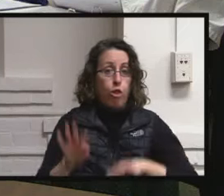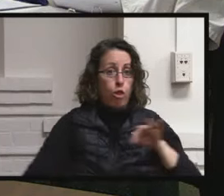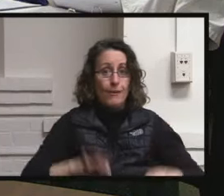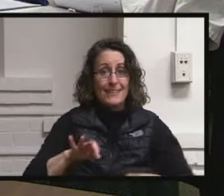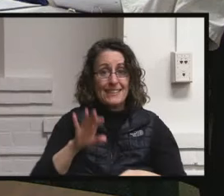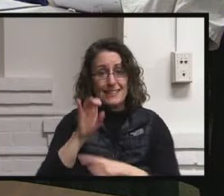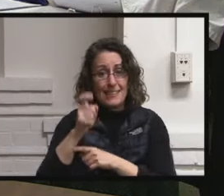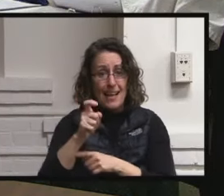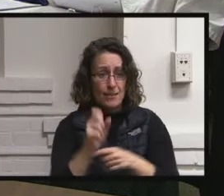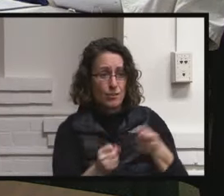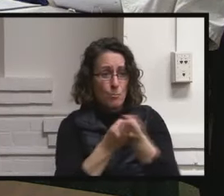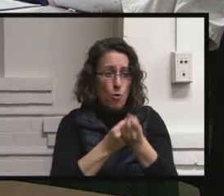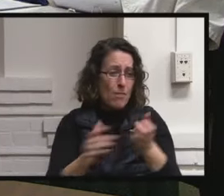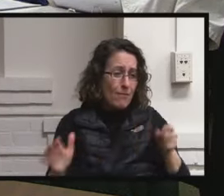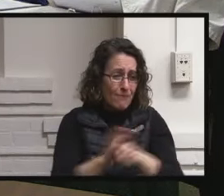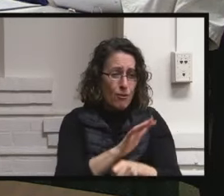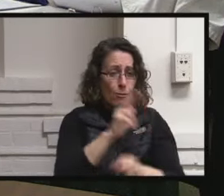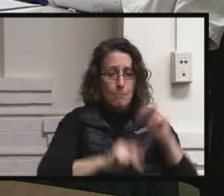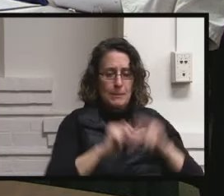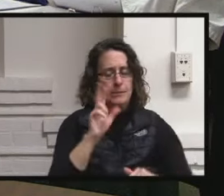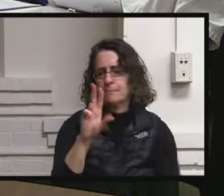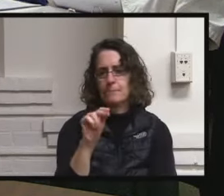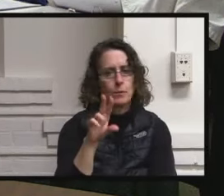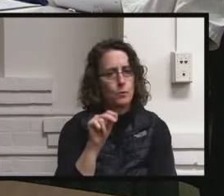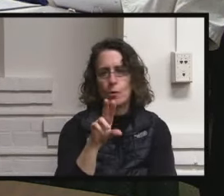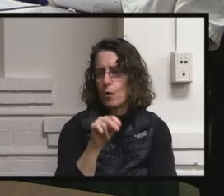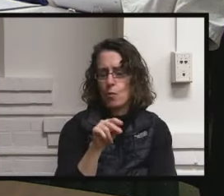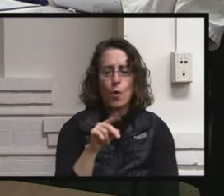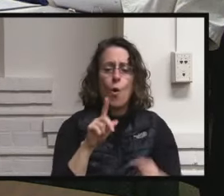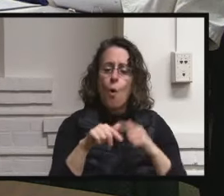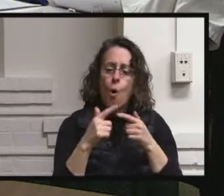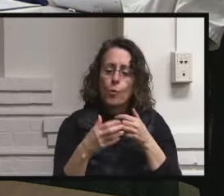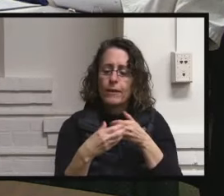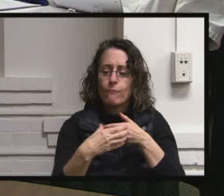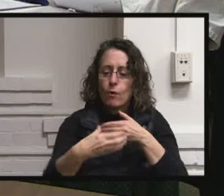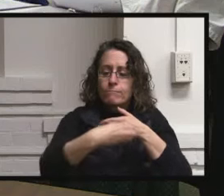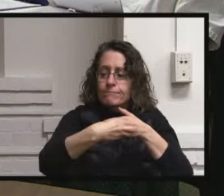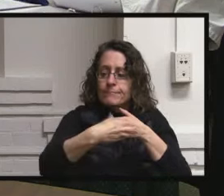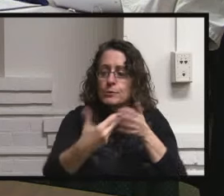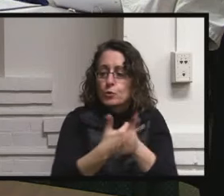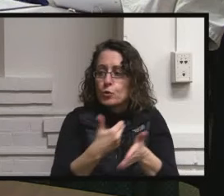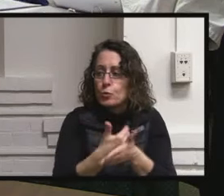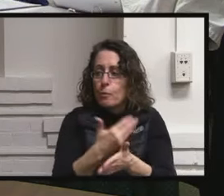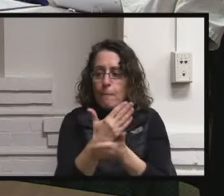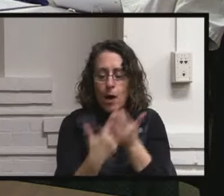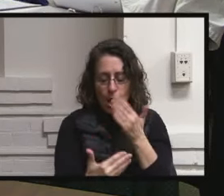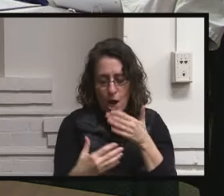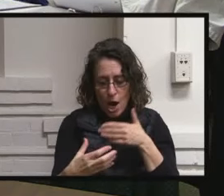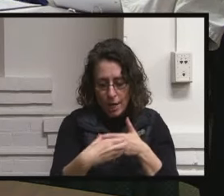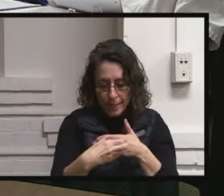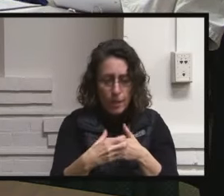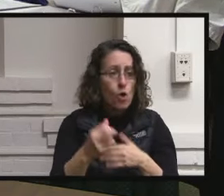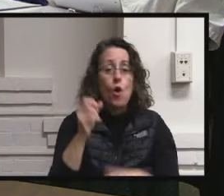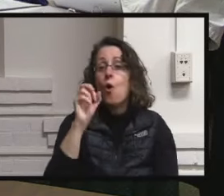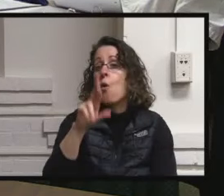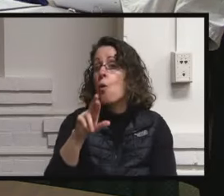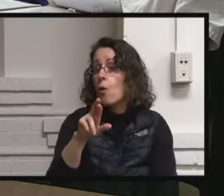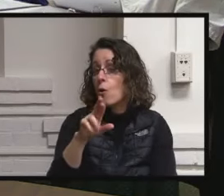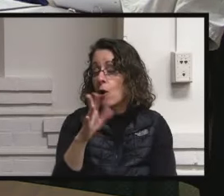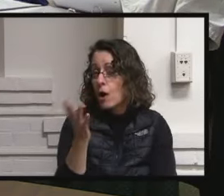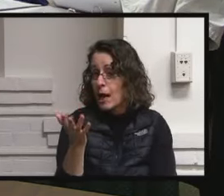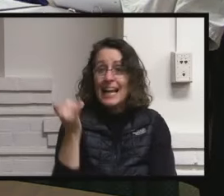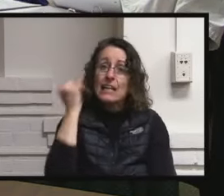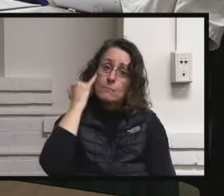existing taxpayer is considering an expansion, like in this case, or where someone is looking at the possibility of building a